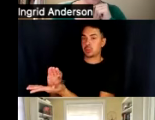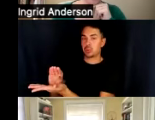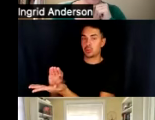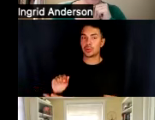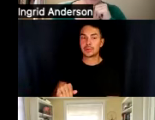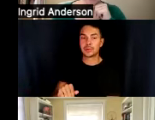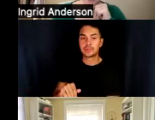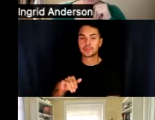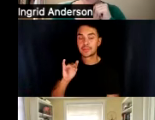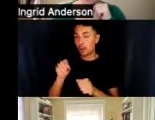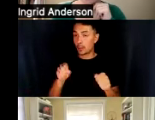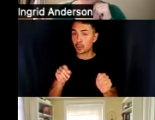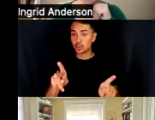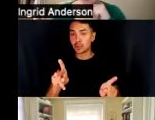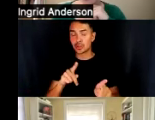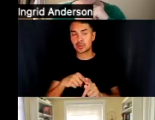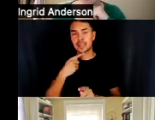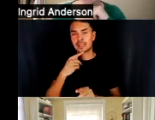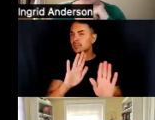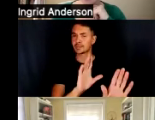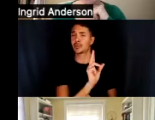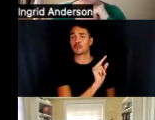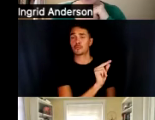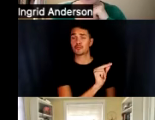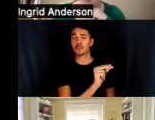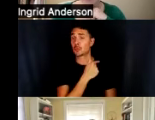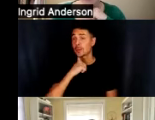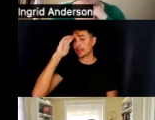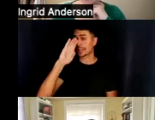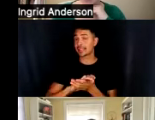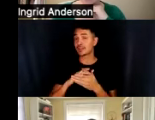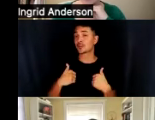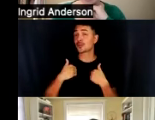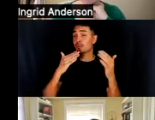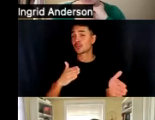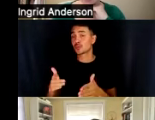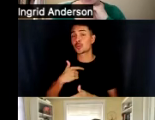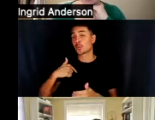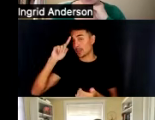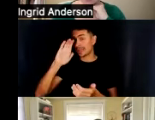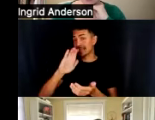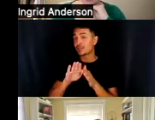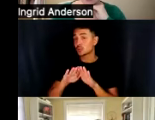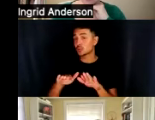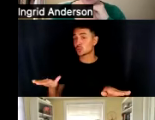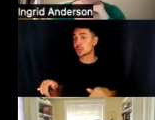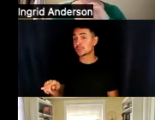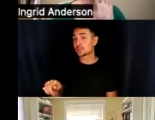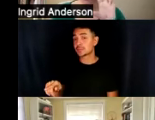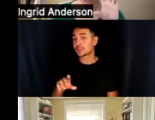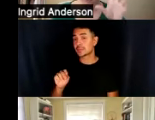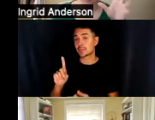an opportunity to say, no, like, we believe survivors, we believe children, and